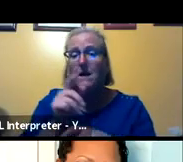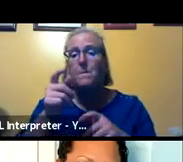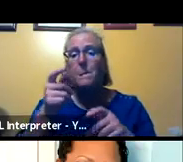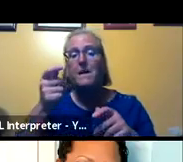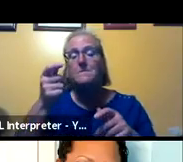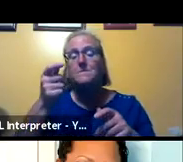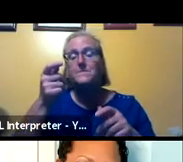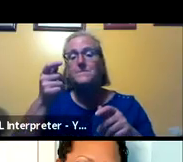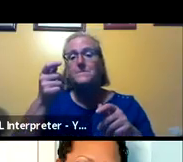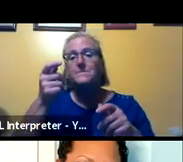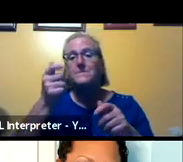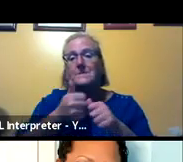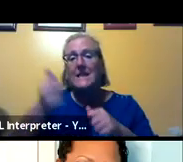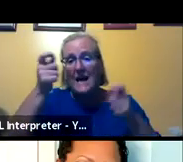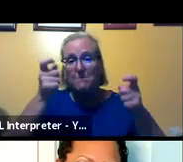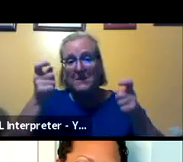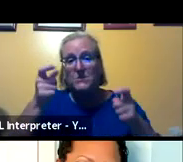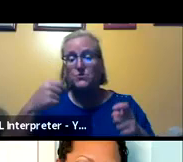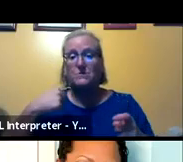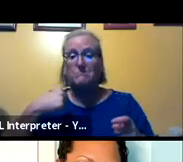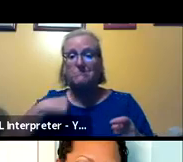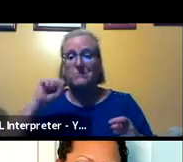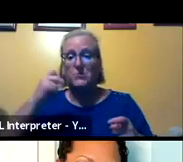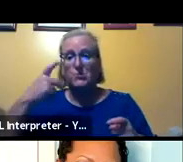administration superintendent would like to recommend